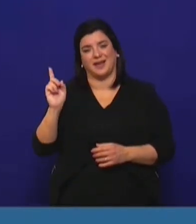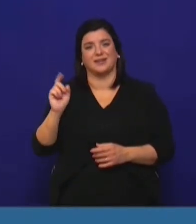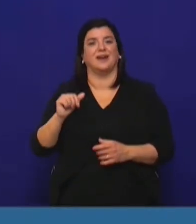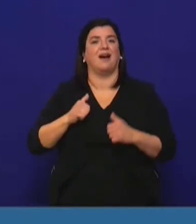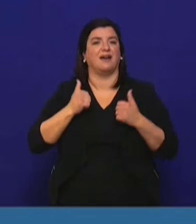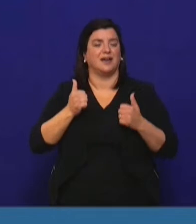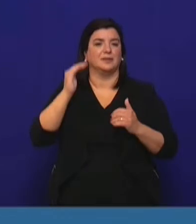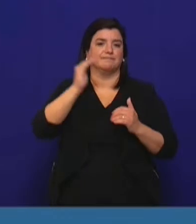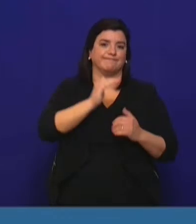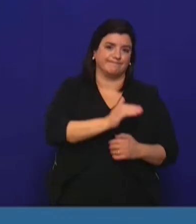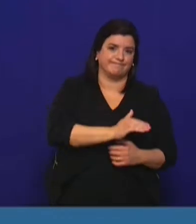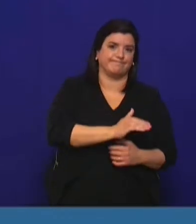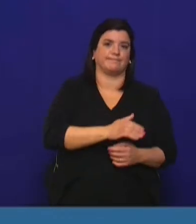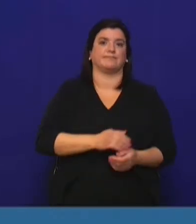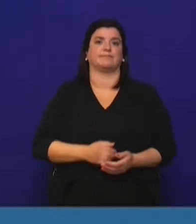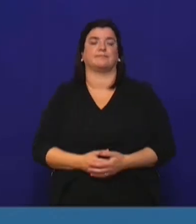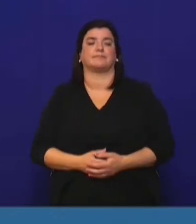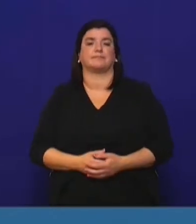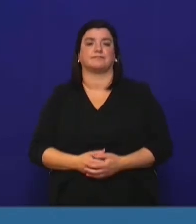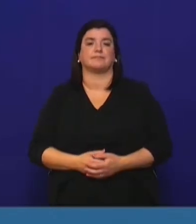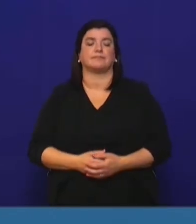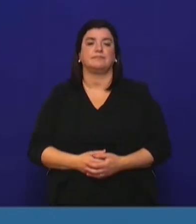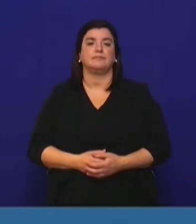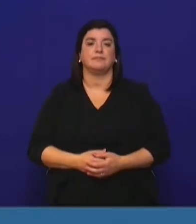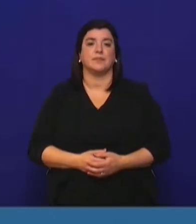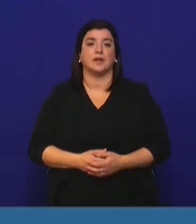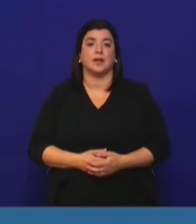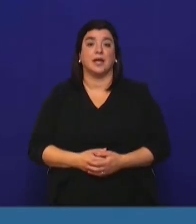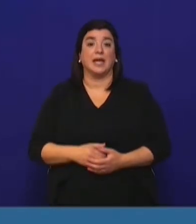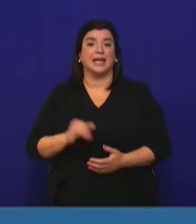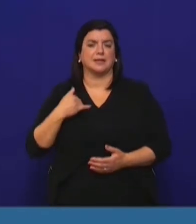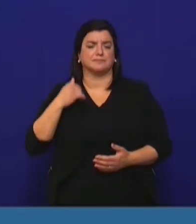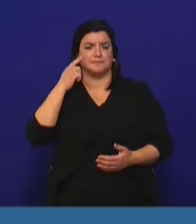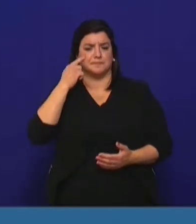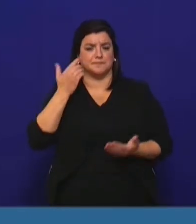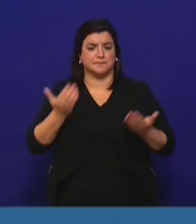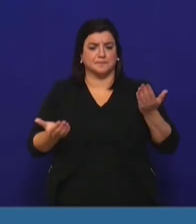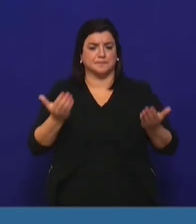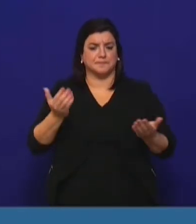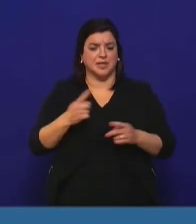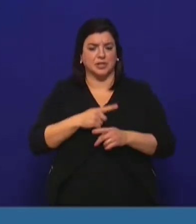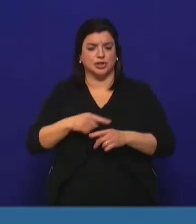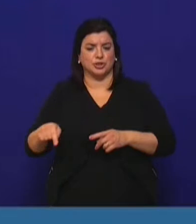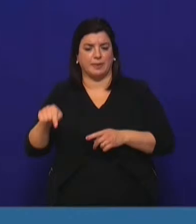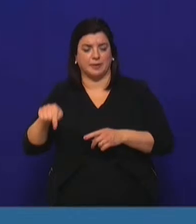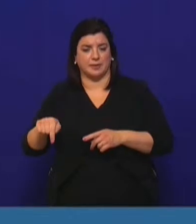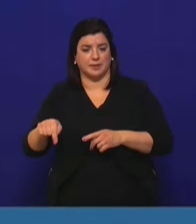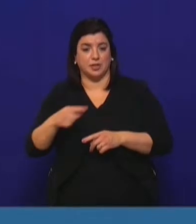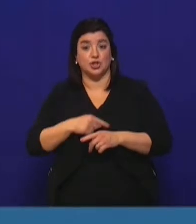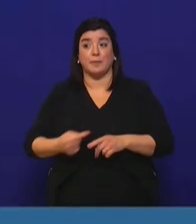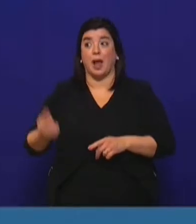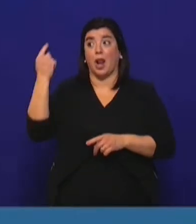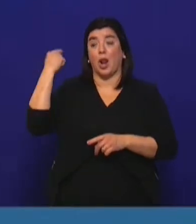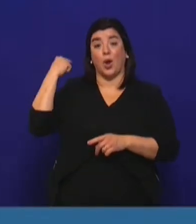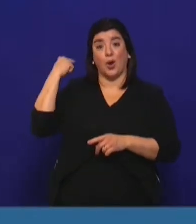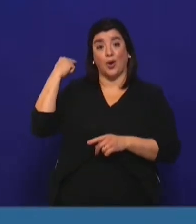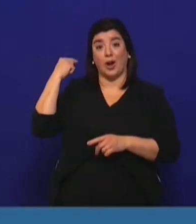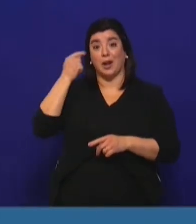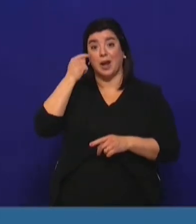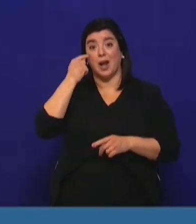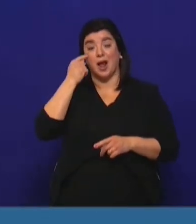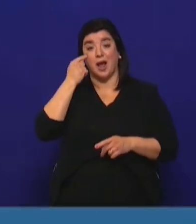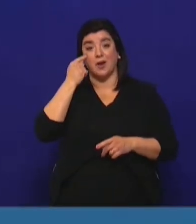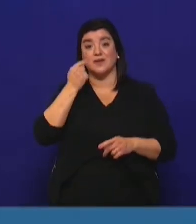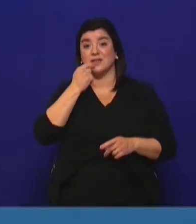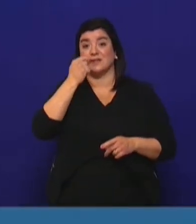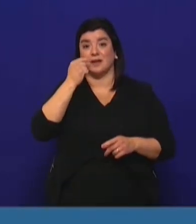huma l-iktar nies li huma vulnerabbli. U jekk inqablu x'ġara din il-ġimgħa mal-ġimgħa ta' qabel qegħdin naraw li konna noqqas fl-etajiet